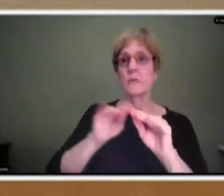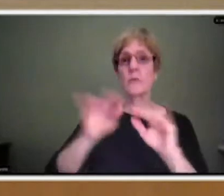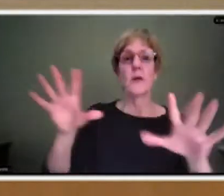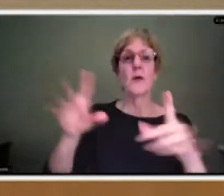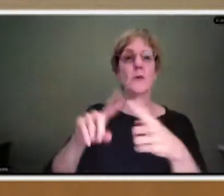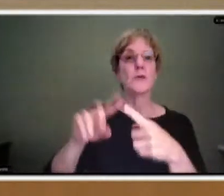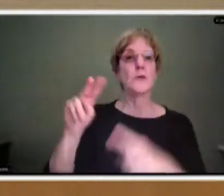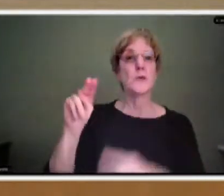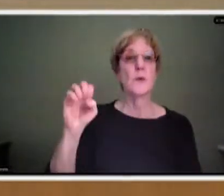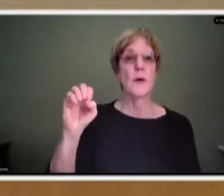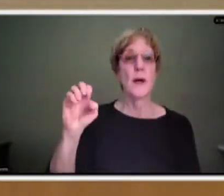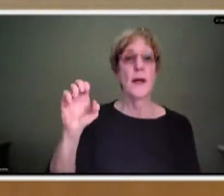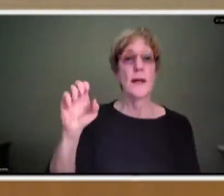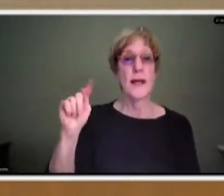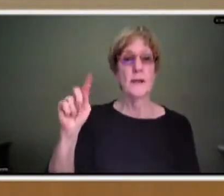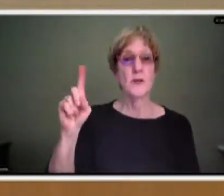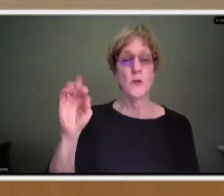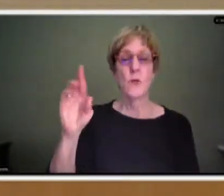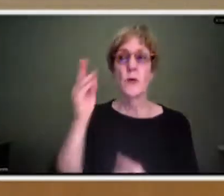that Ms. Deese